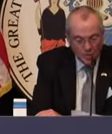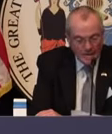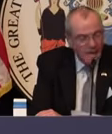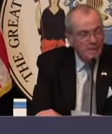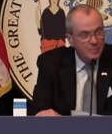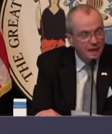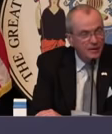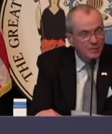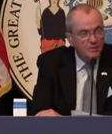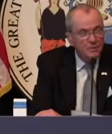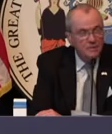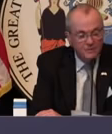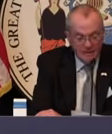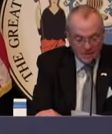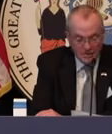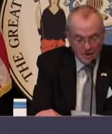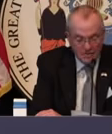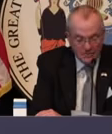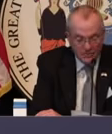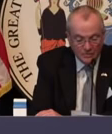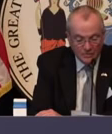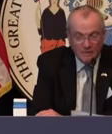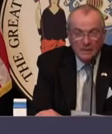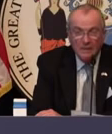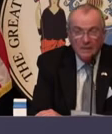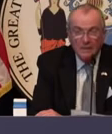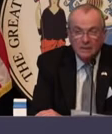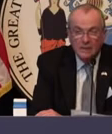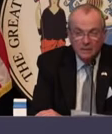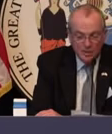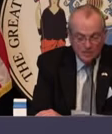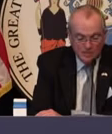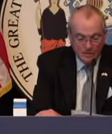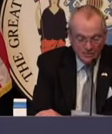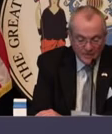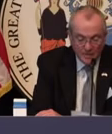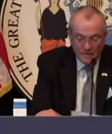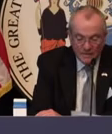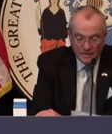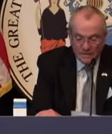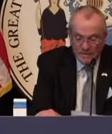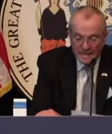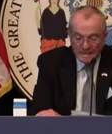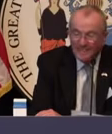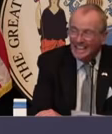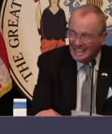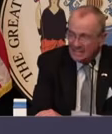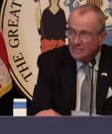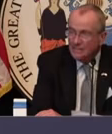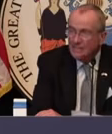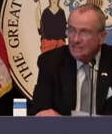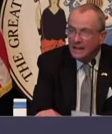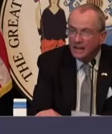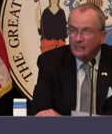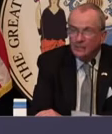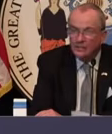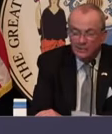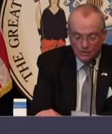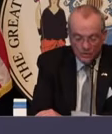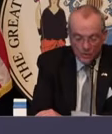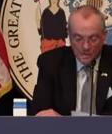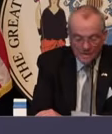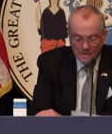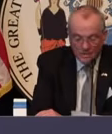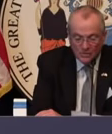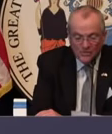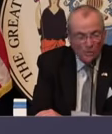this. Lori Ann Beck, who was the chief financial officer of the Township of Little Ferry, died in an ATV accident